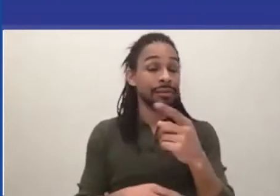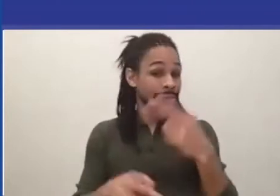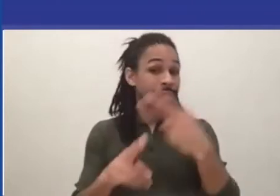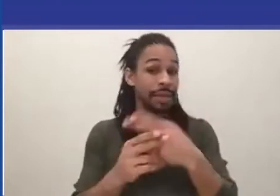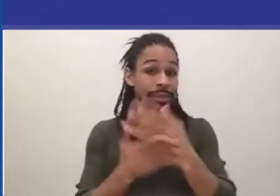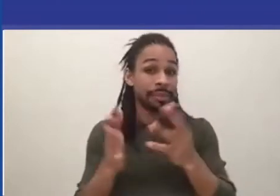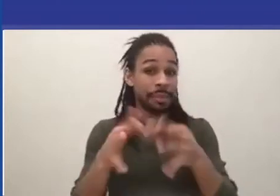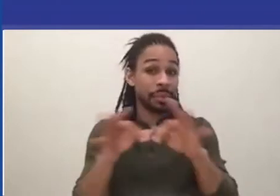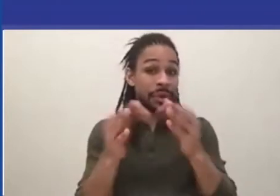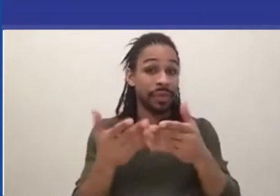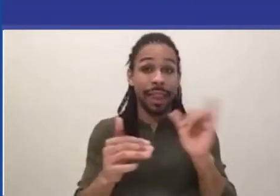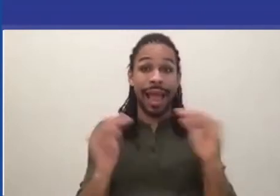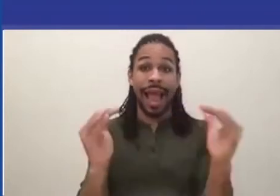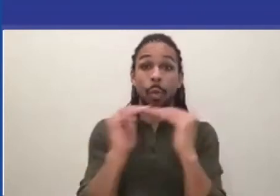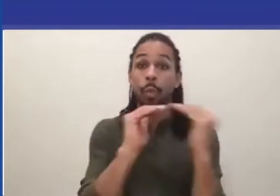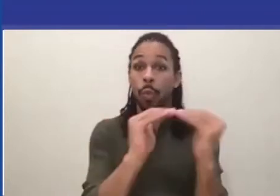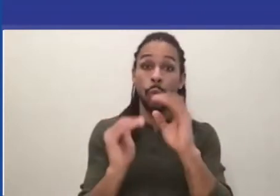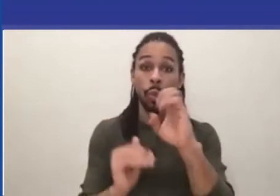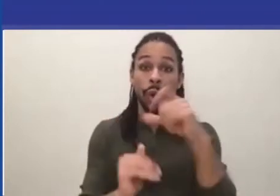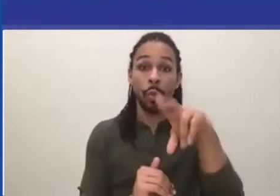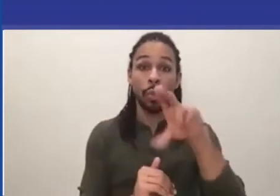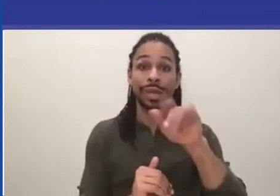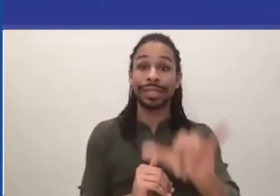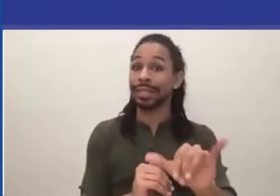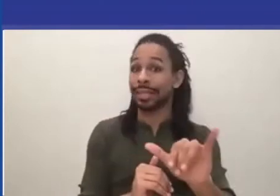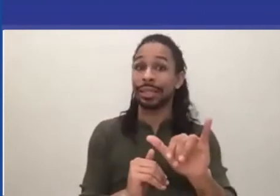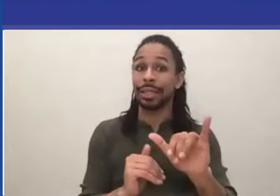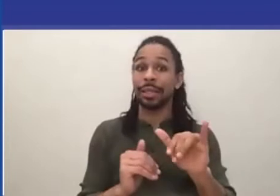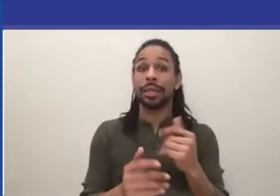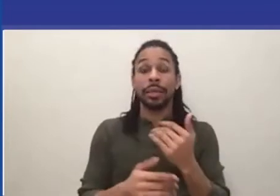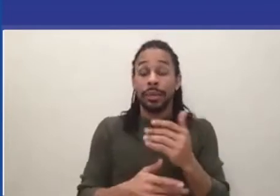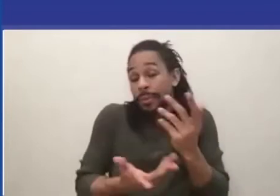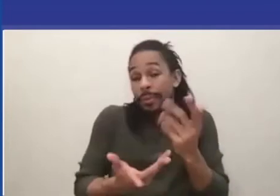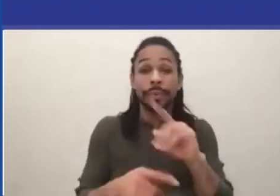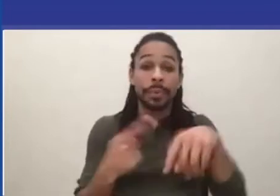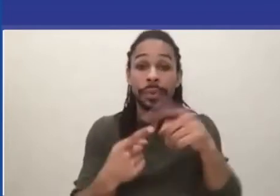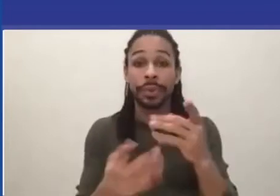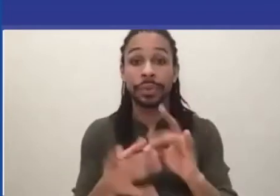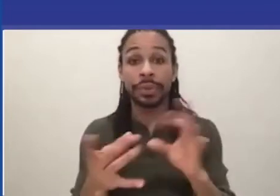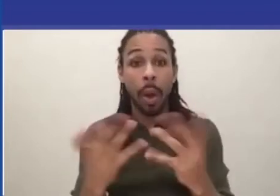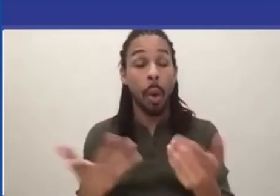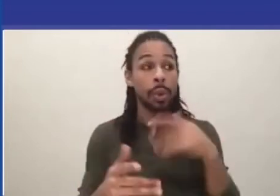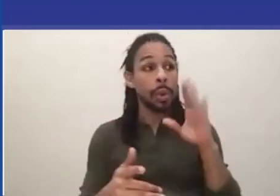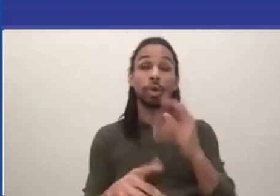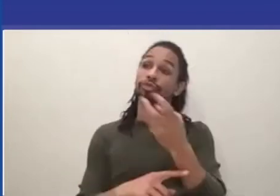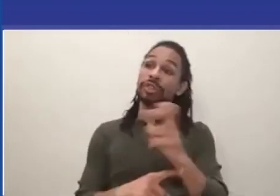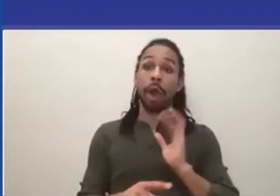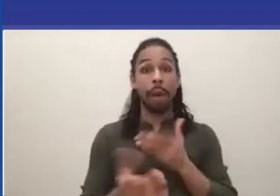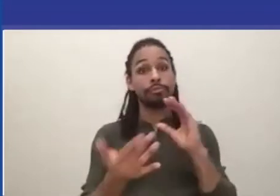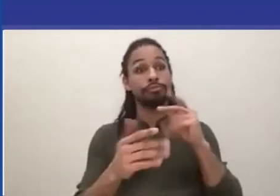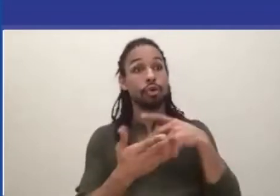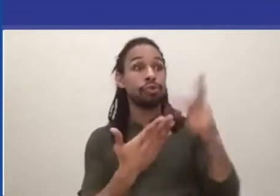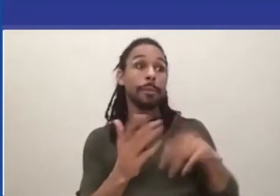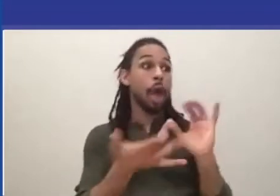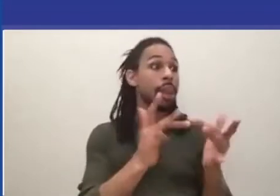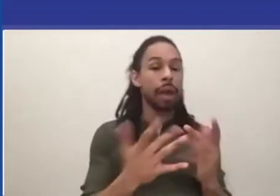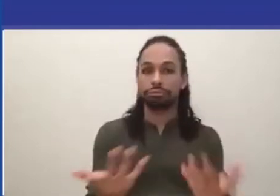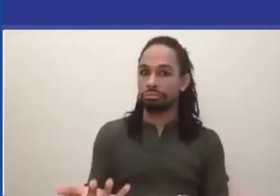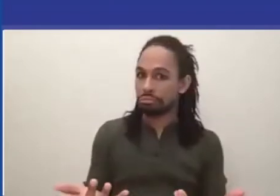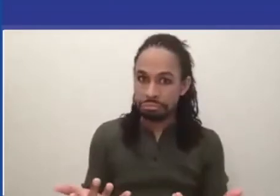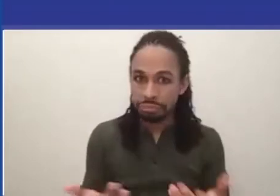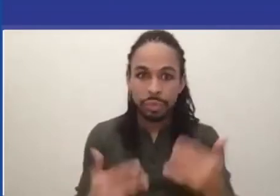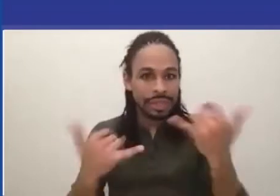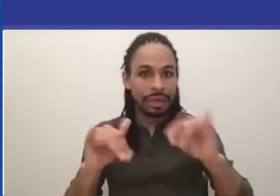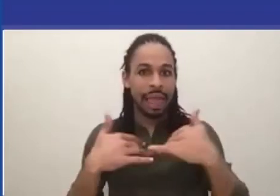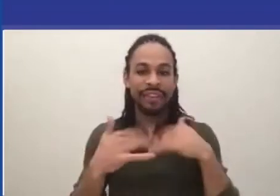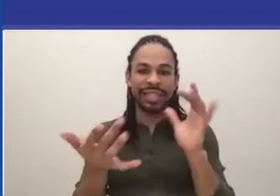Just saying we're going to move all our programming online doesn't necessarily solve the problem. There's a digital divide in this country, and